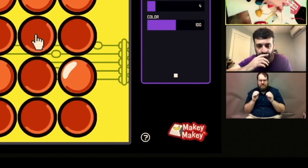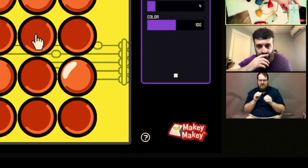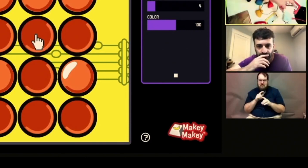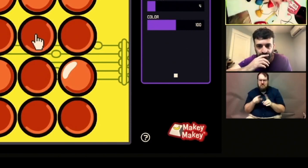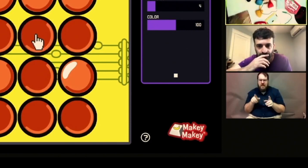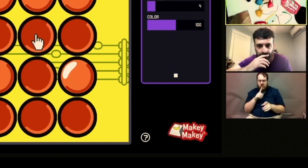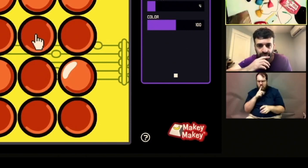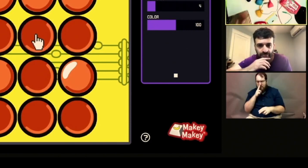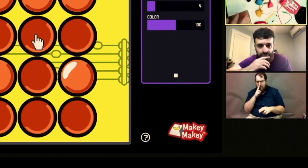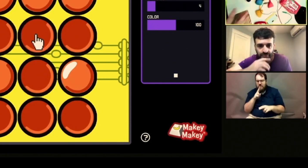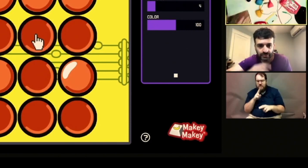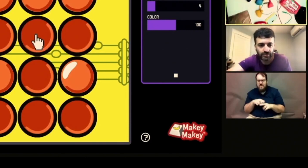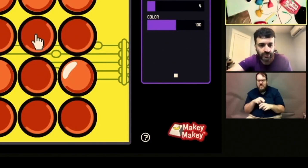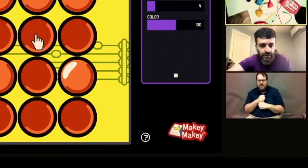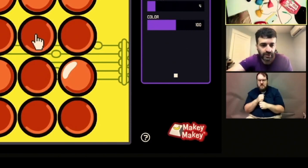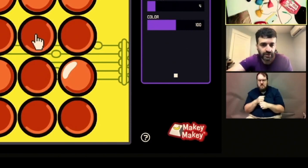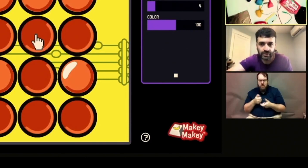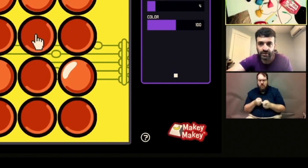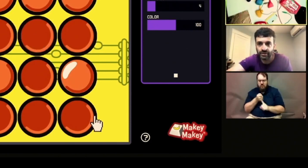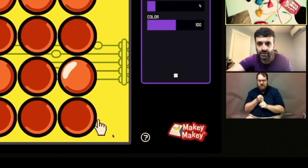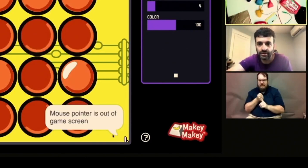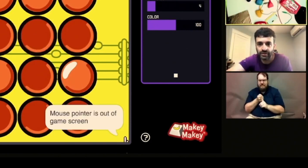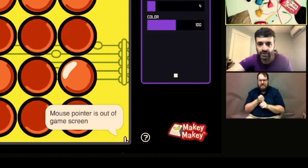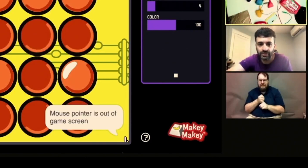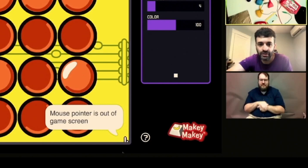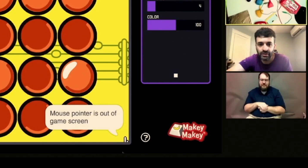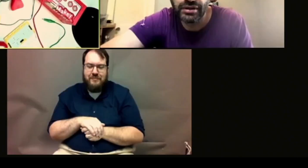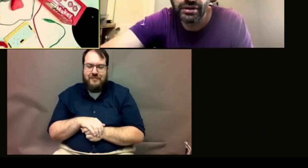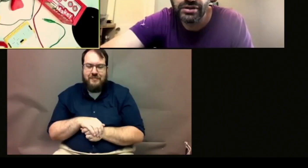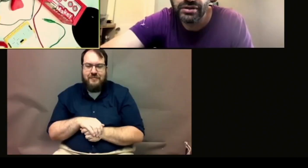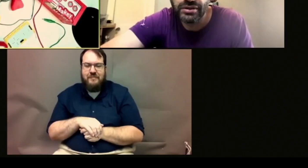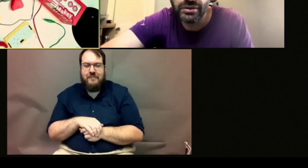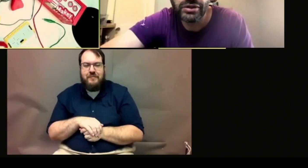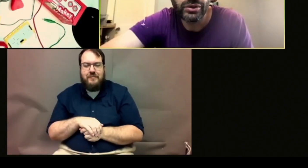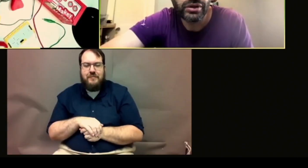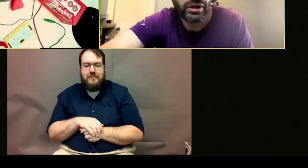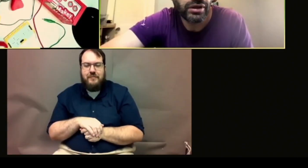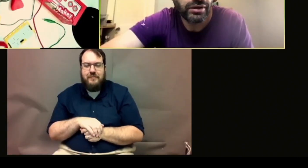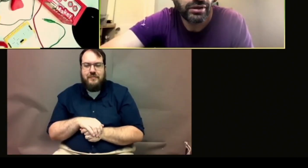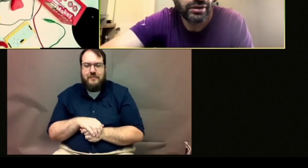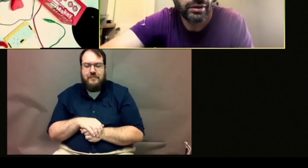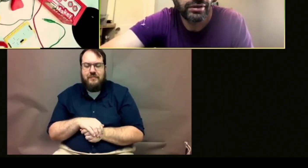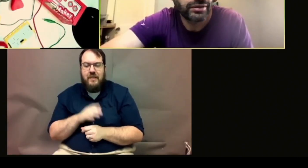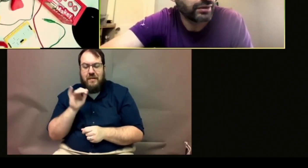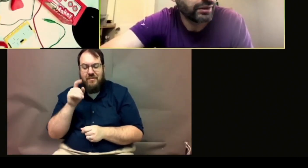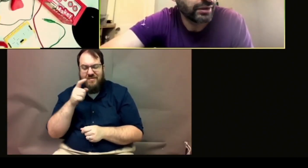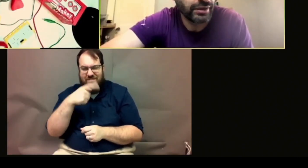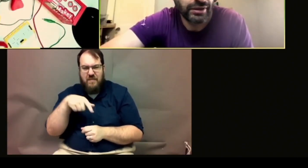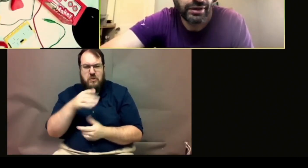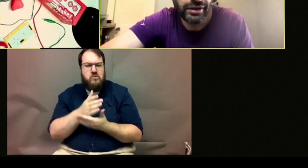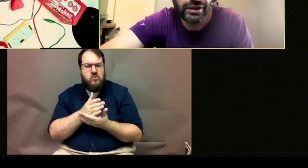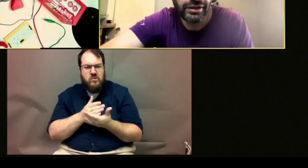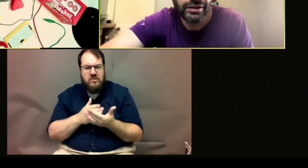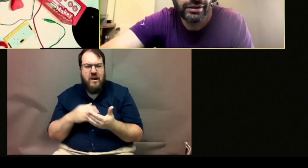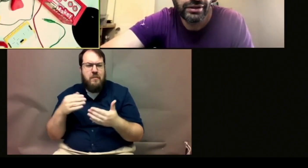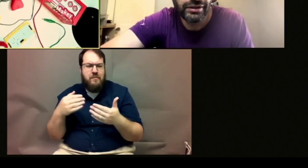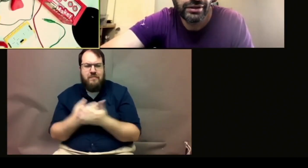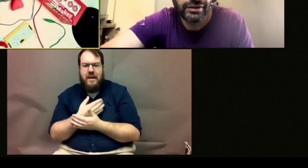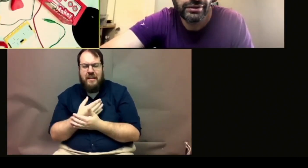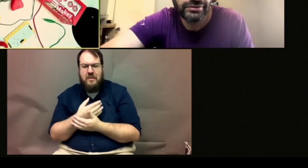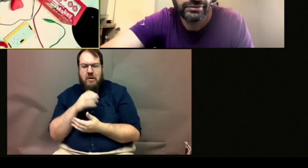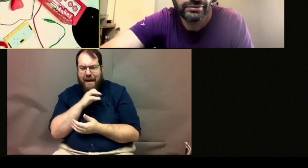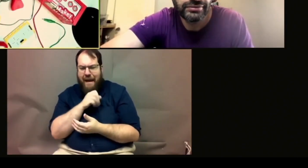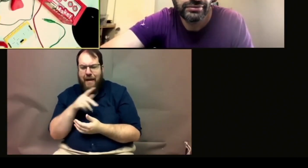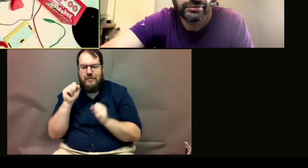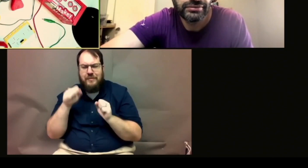the way you make a controller, and unfortunately I already unplugged everything. So those are just some of the new apps that we wanted to share that you